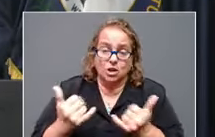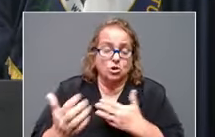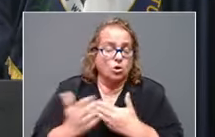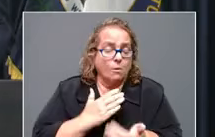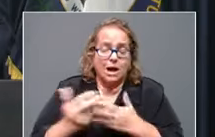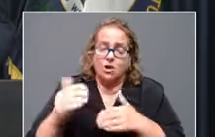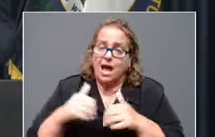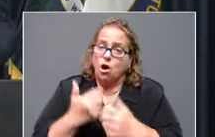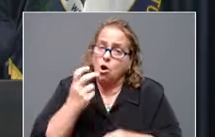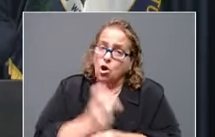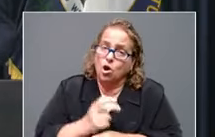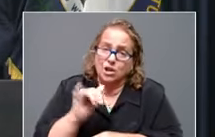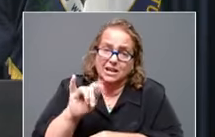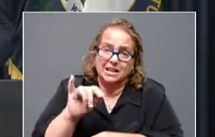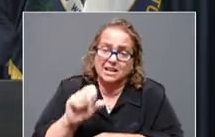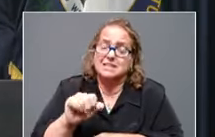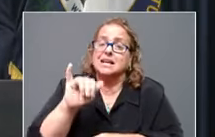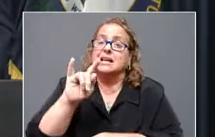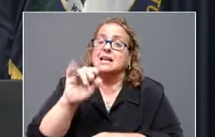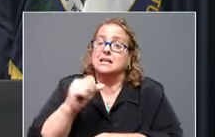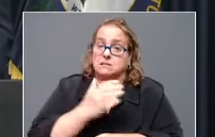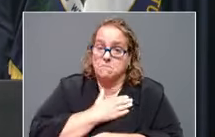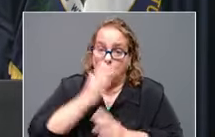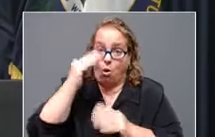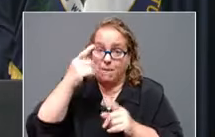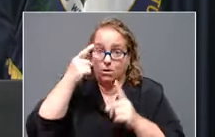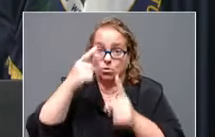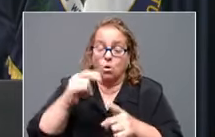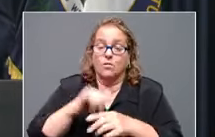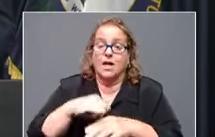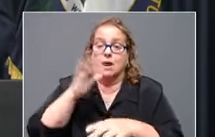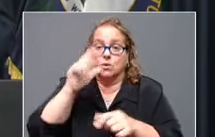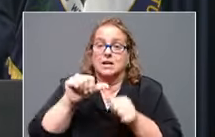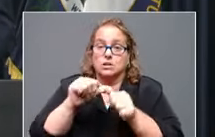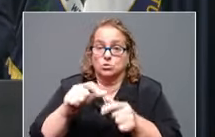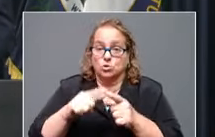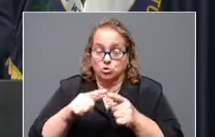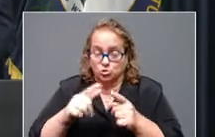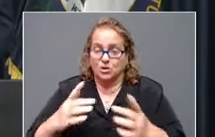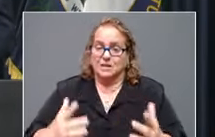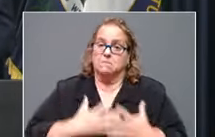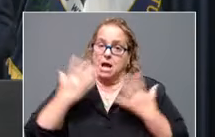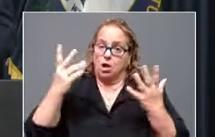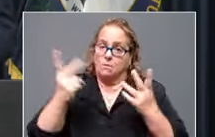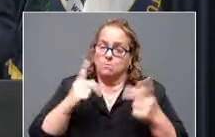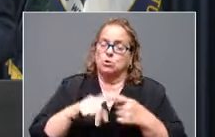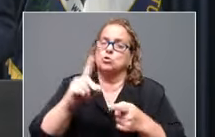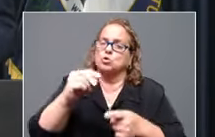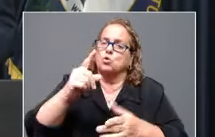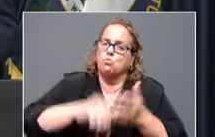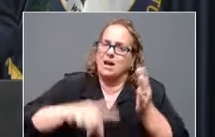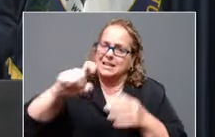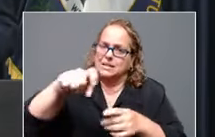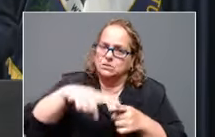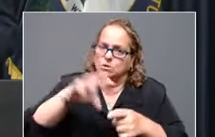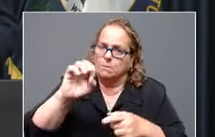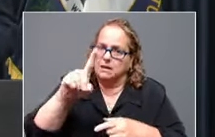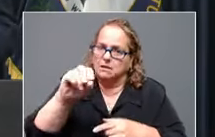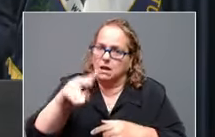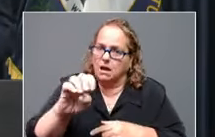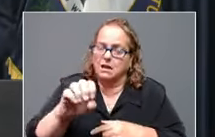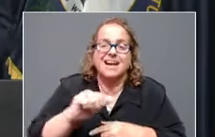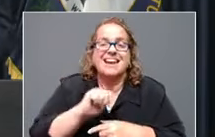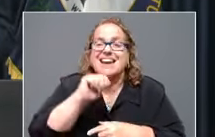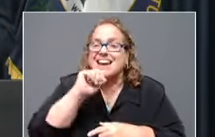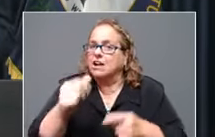please, folks, I ask you, I encourage you, I urge you, take this seriously. If you can alter your